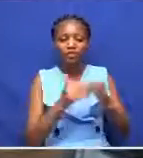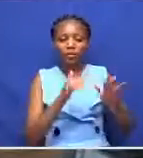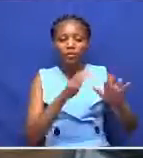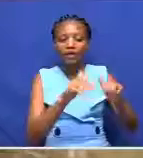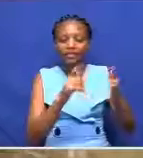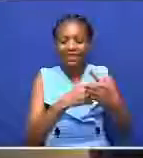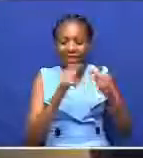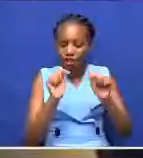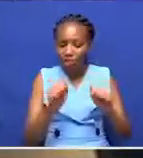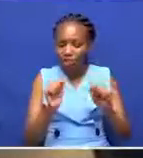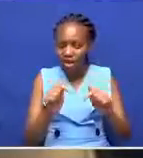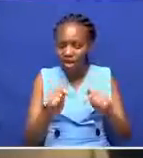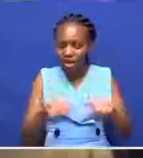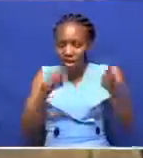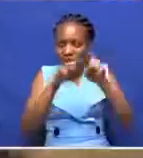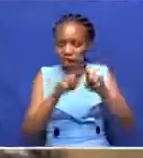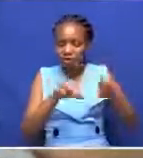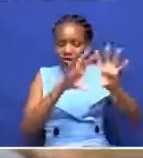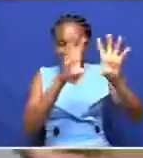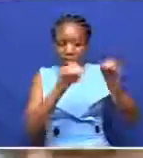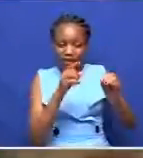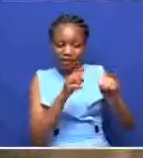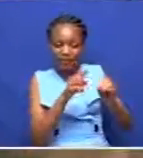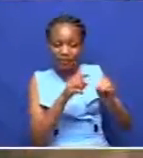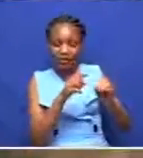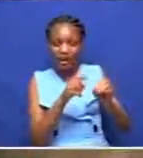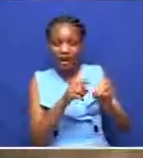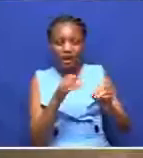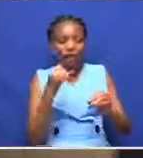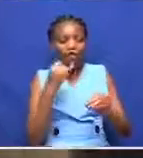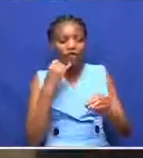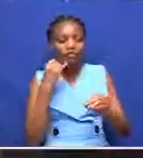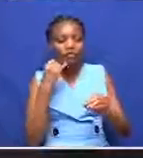today going forward. The budgets that have been set aside for